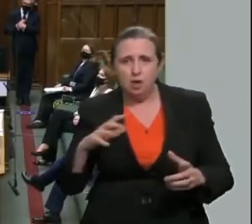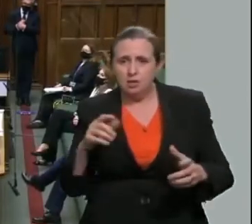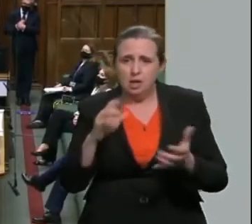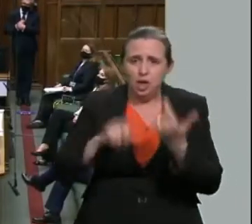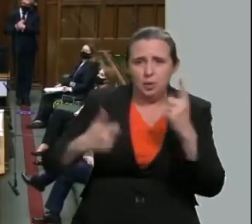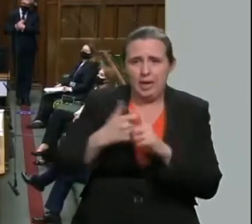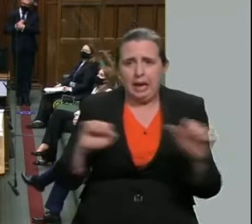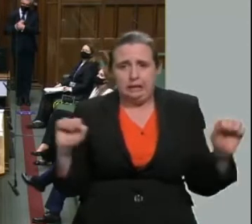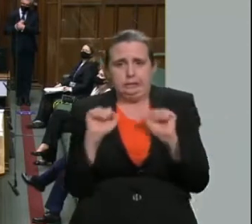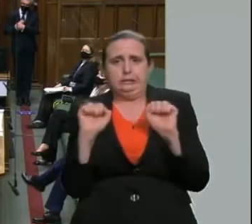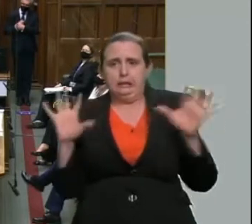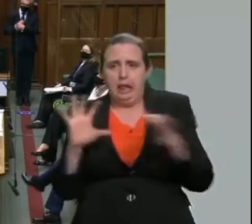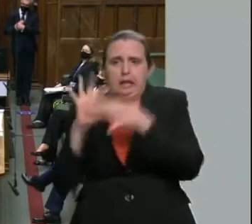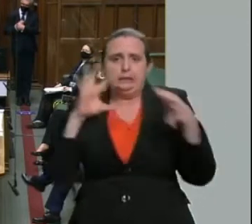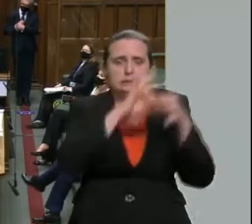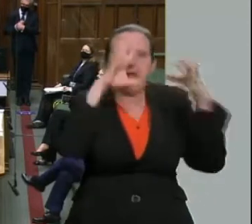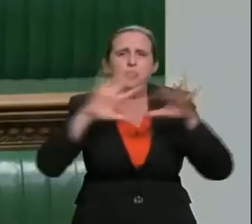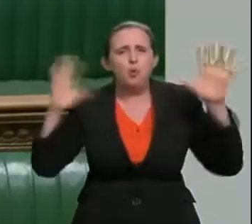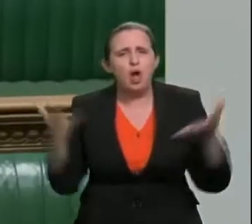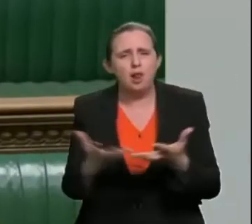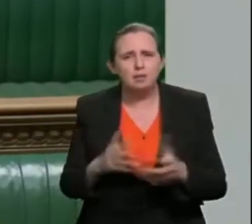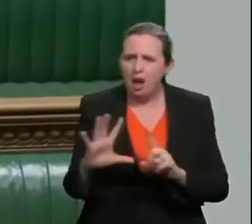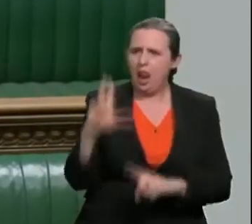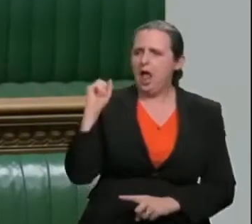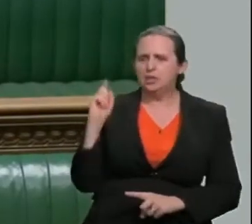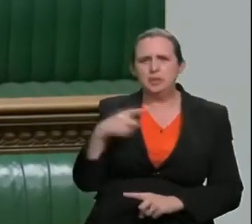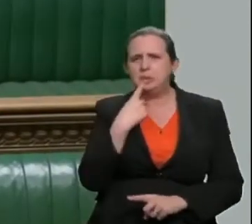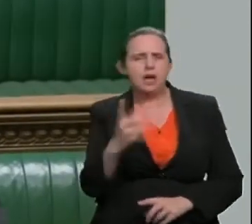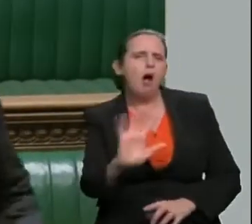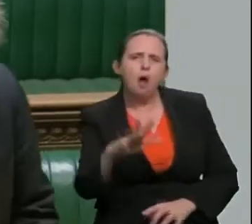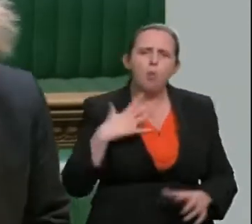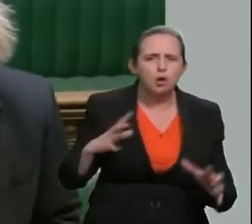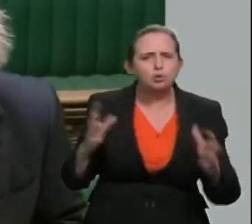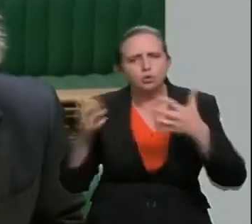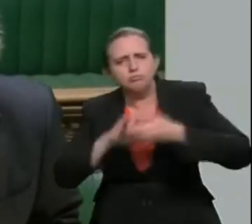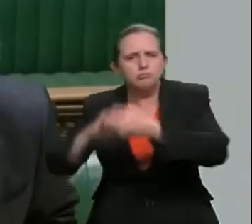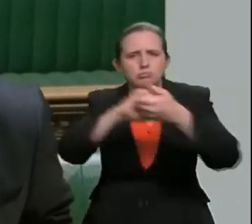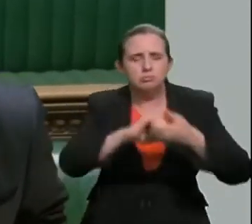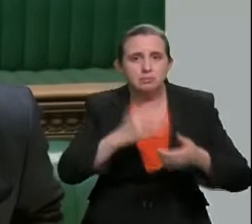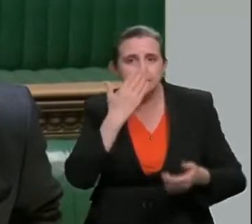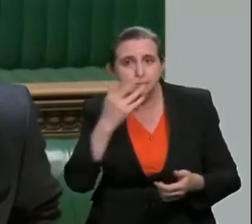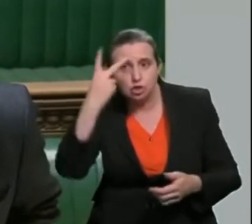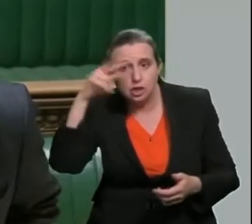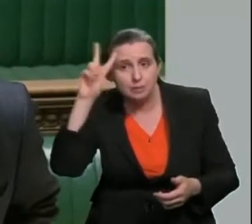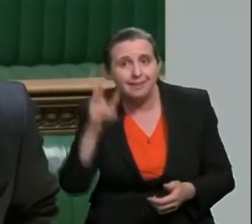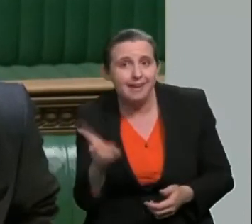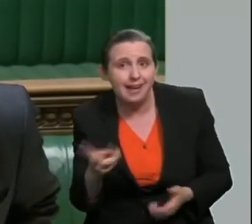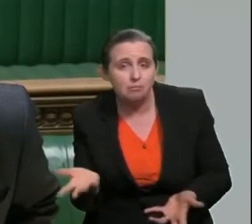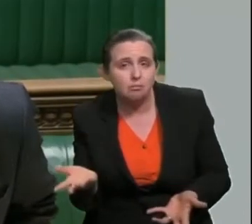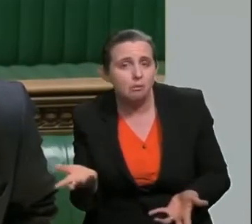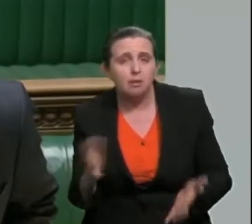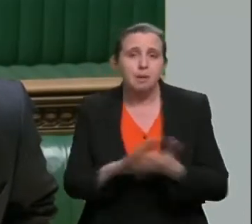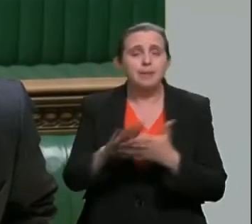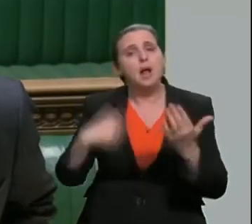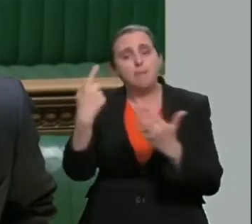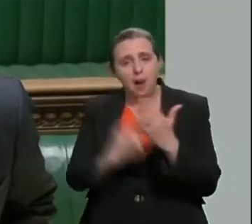of the world, which I think last week he said he didn't want to do, unless, of course, he's changed his mind again, Mr. Speaker. I think that this policy